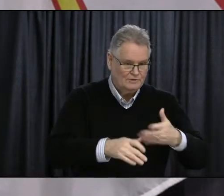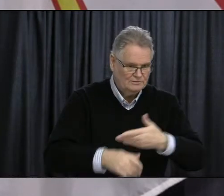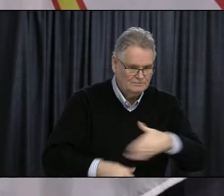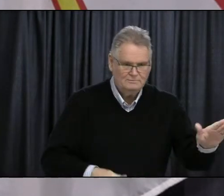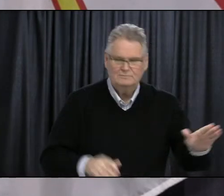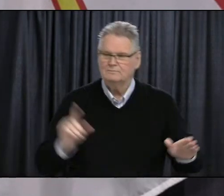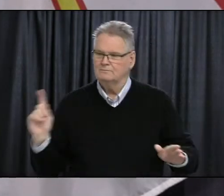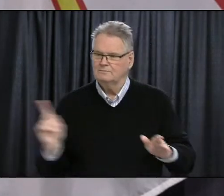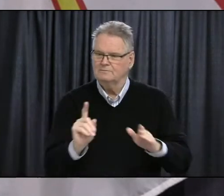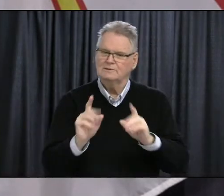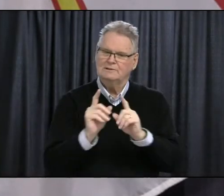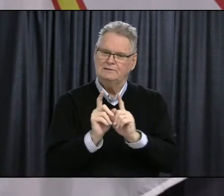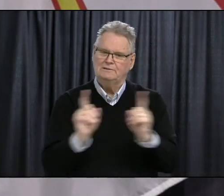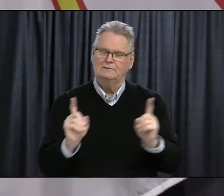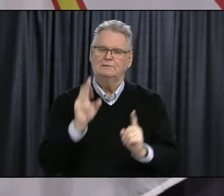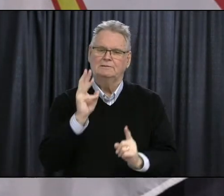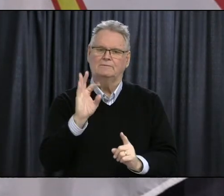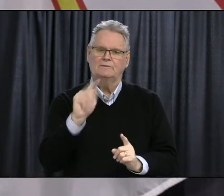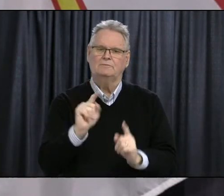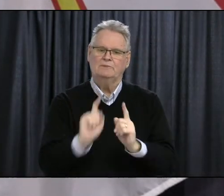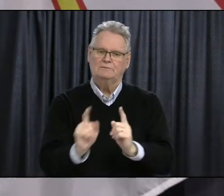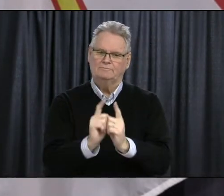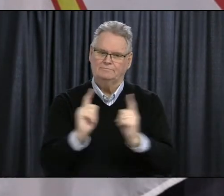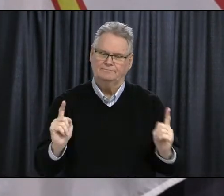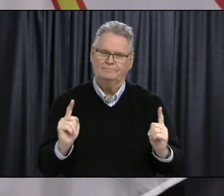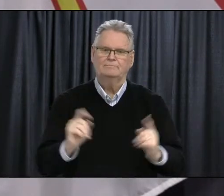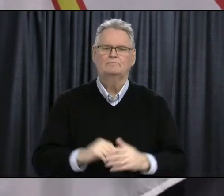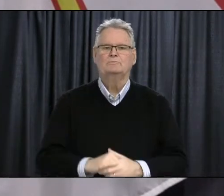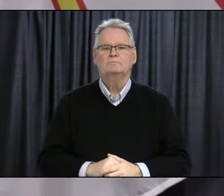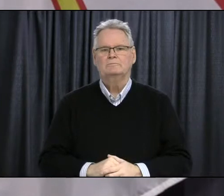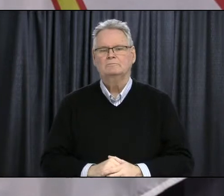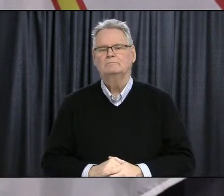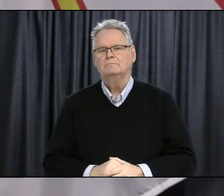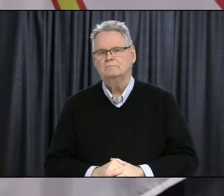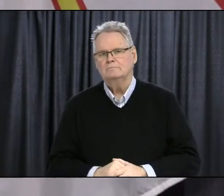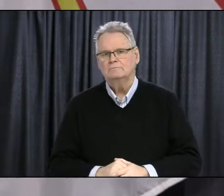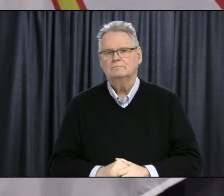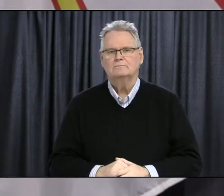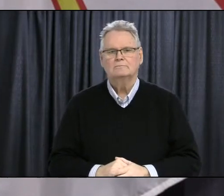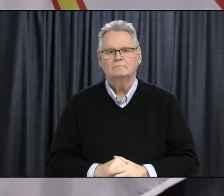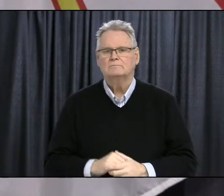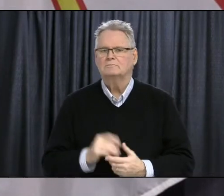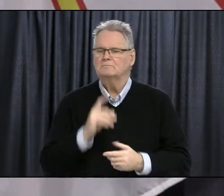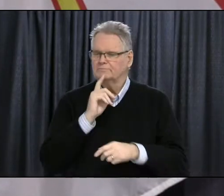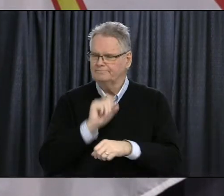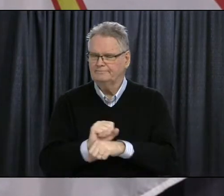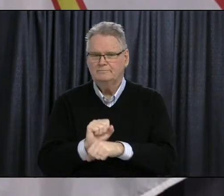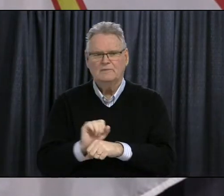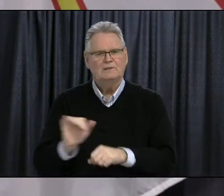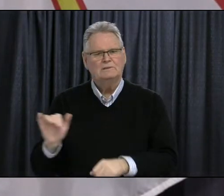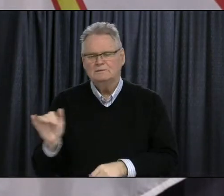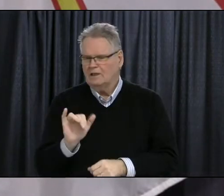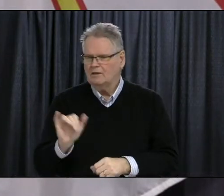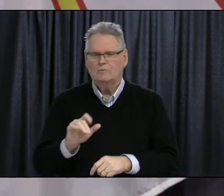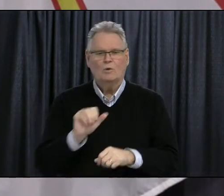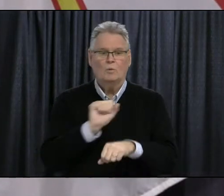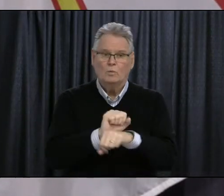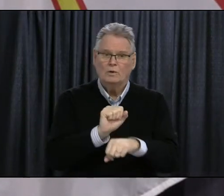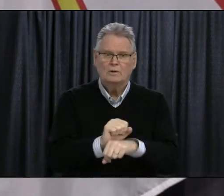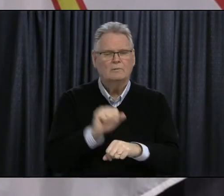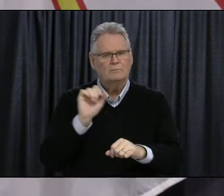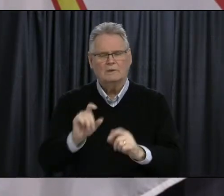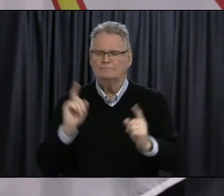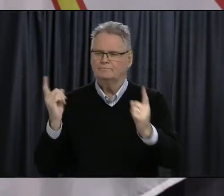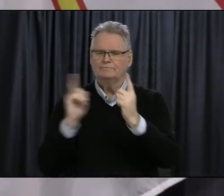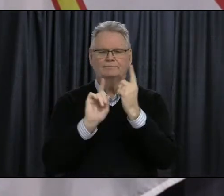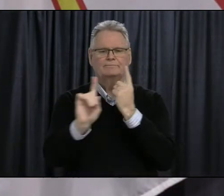interactions as short as they need to be. And if you can physically distance from your coworkers or clients, please do so. Because we have done